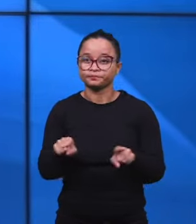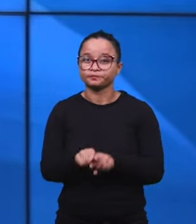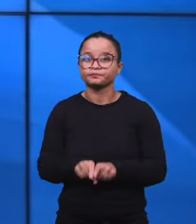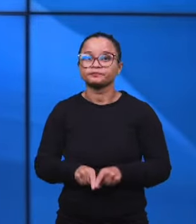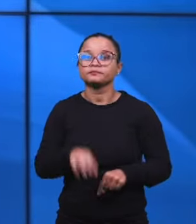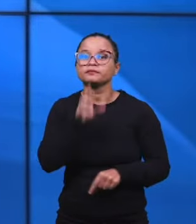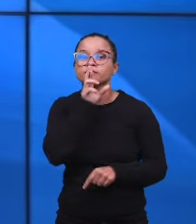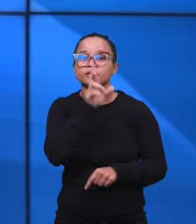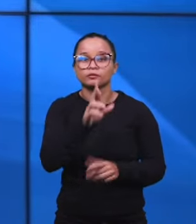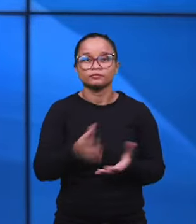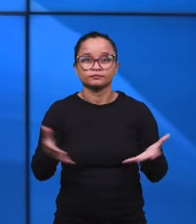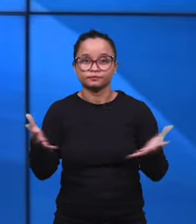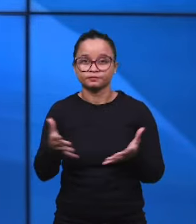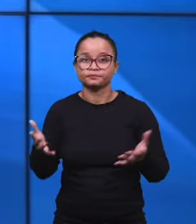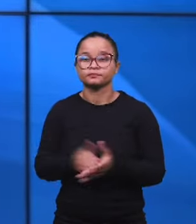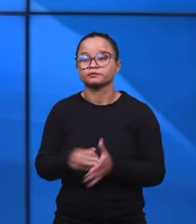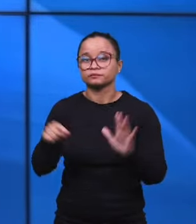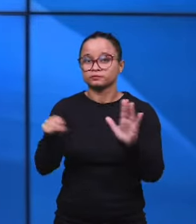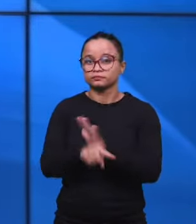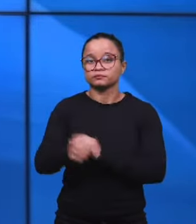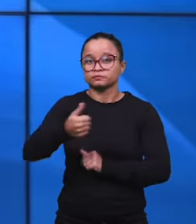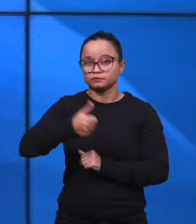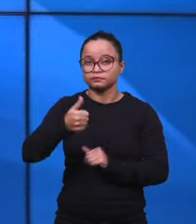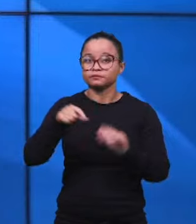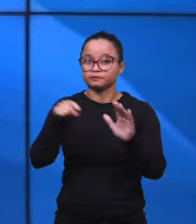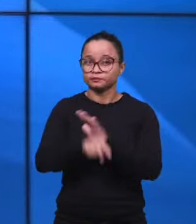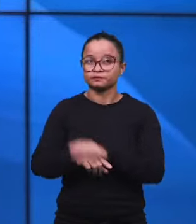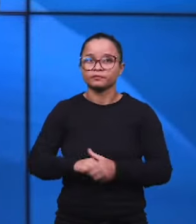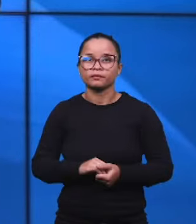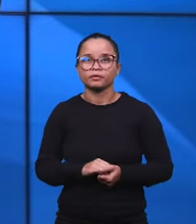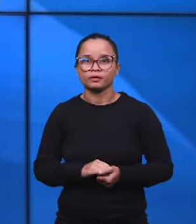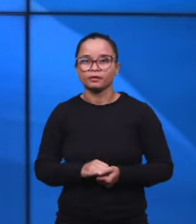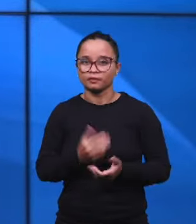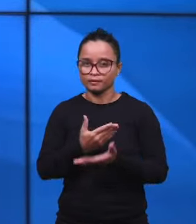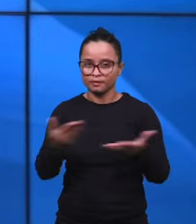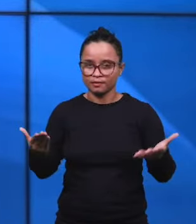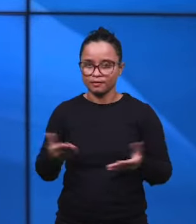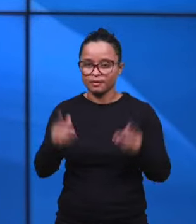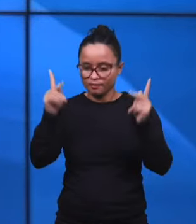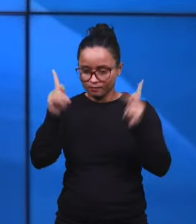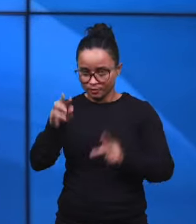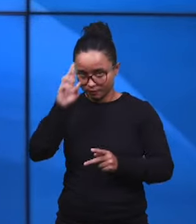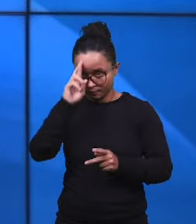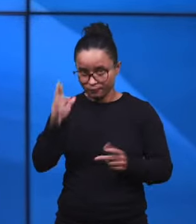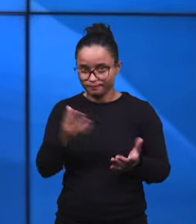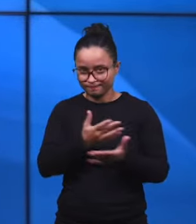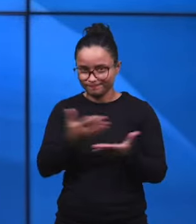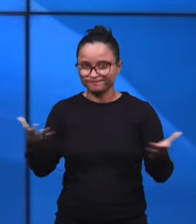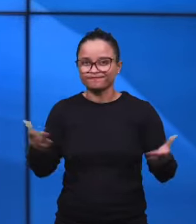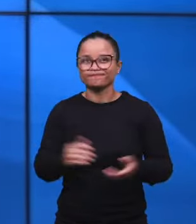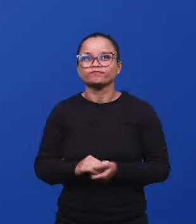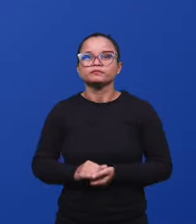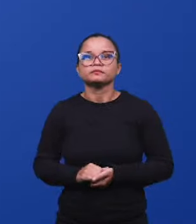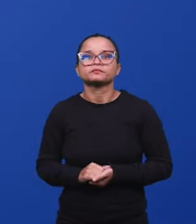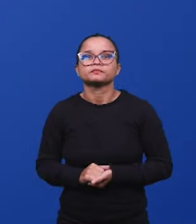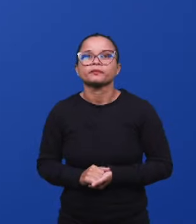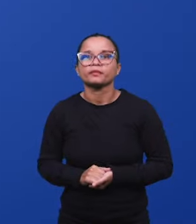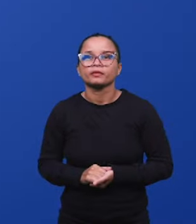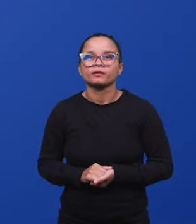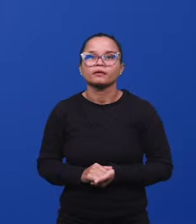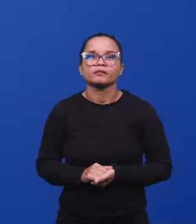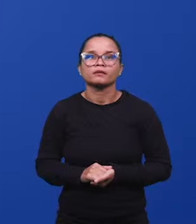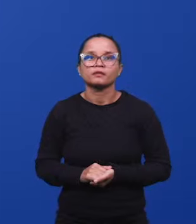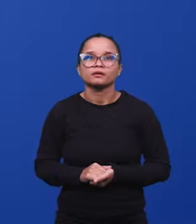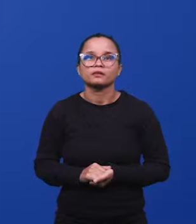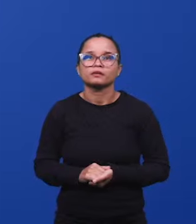dar uma resposta à nossa primeira pergunta. Esther, a paz do Senhor, Camila, a paz do Senhor. The